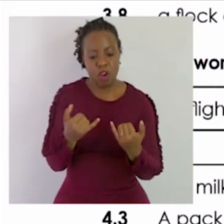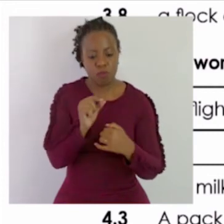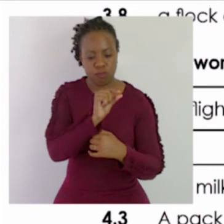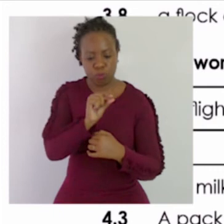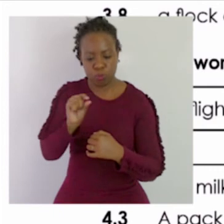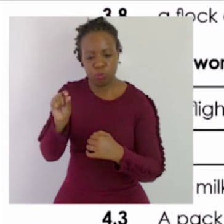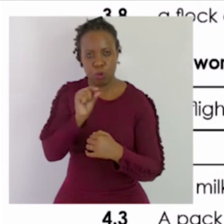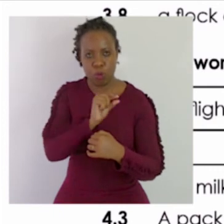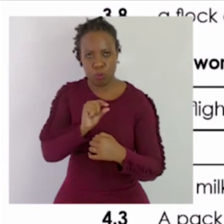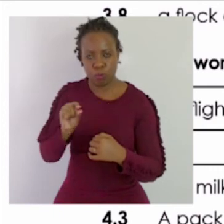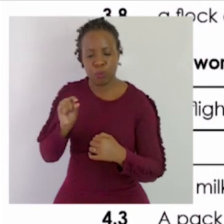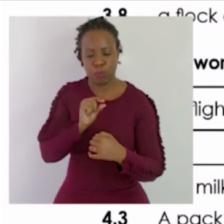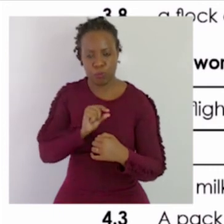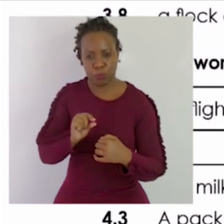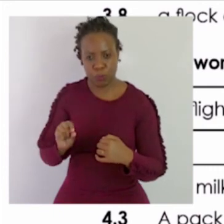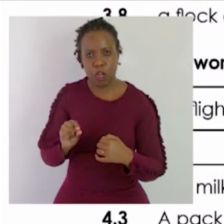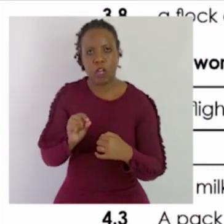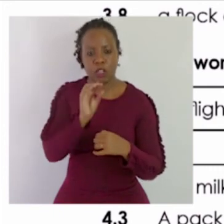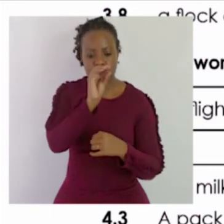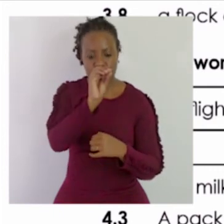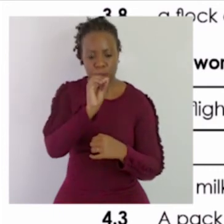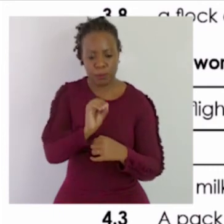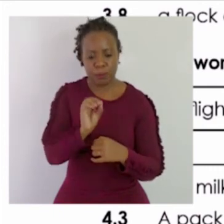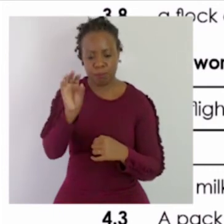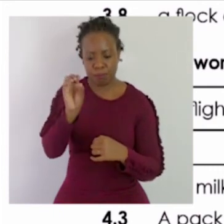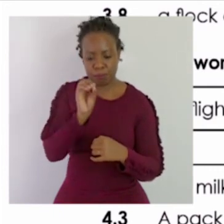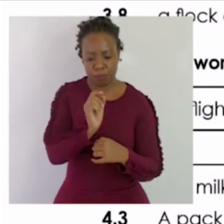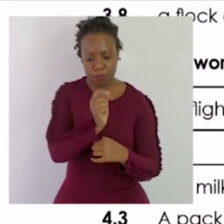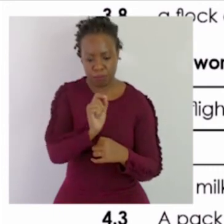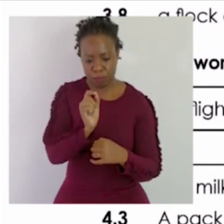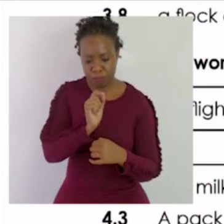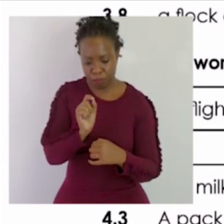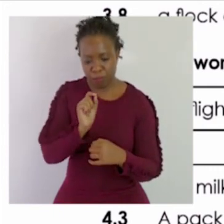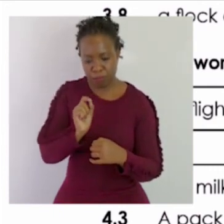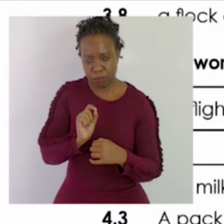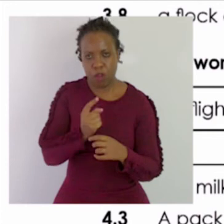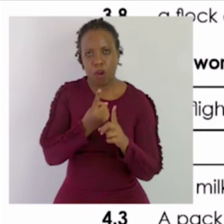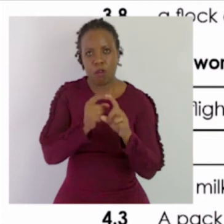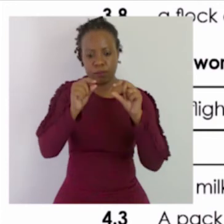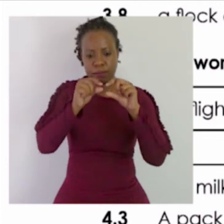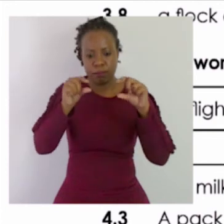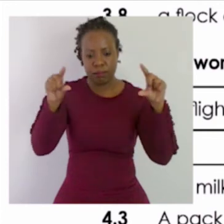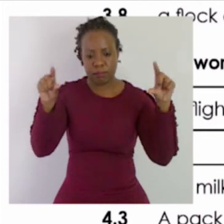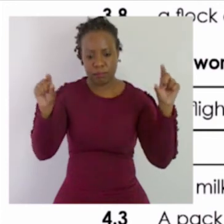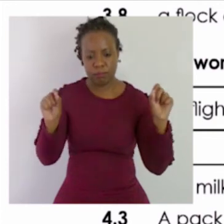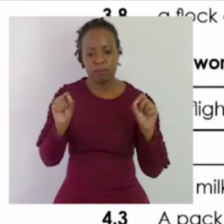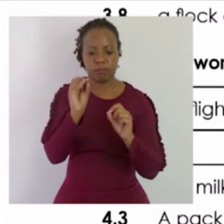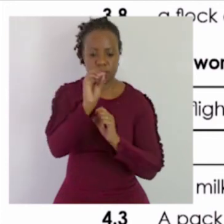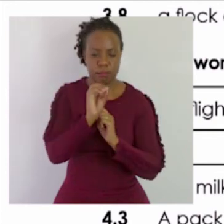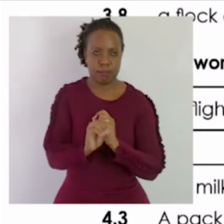are shoal, flight, swarm, wolves, crowd,